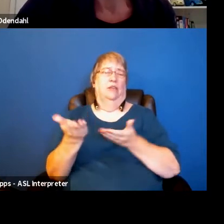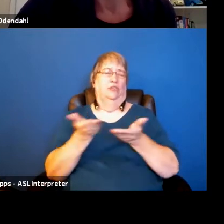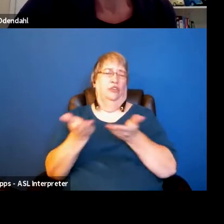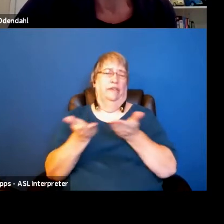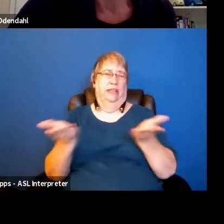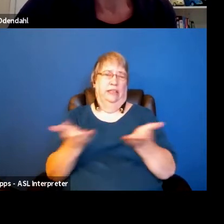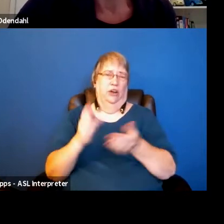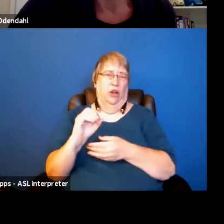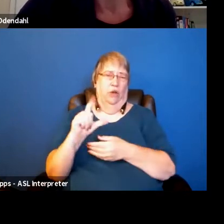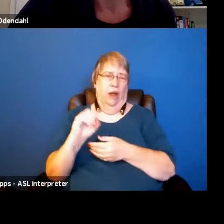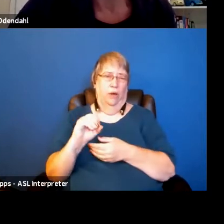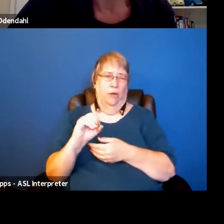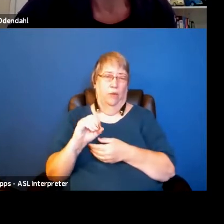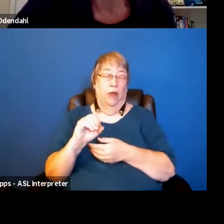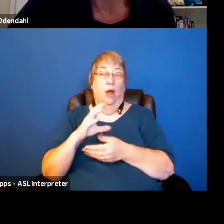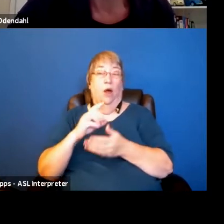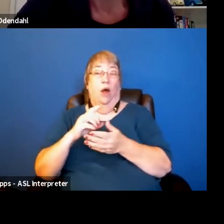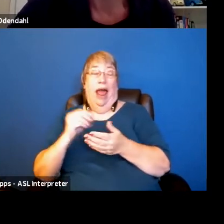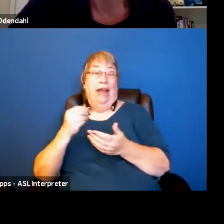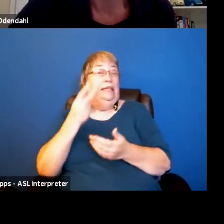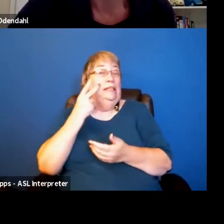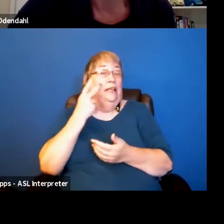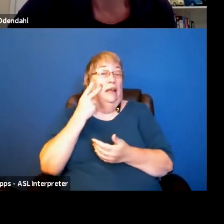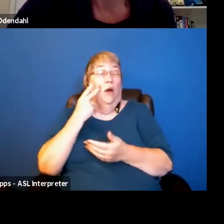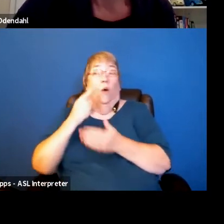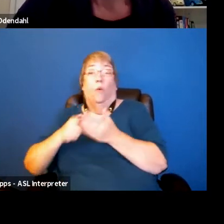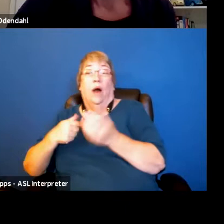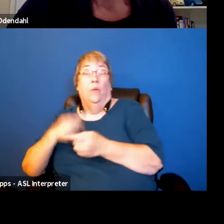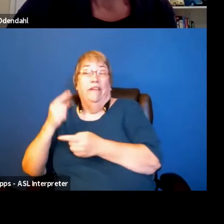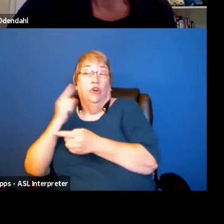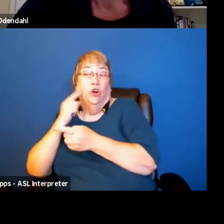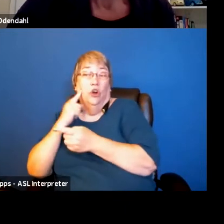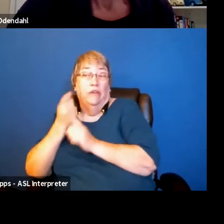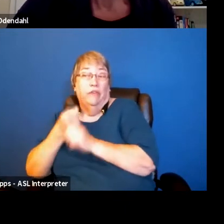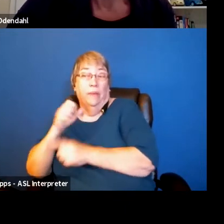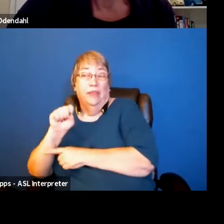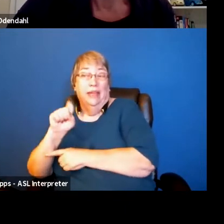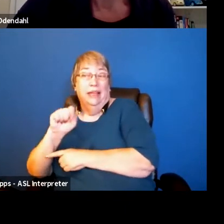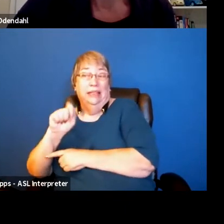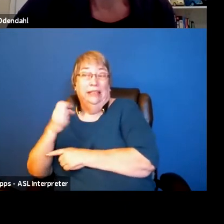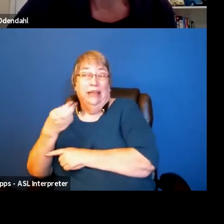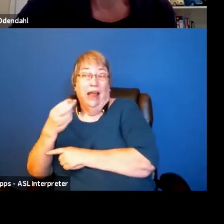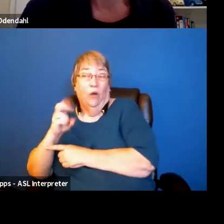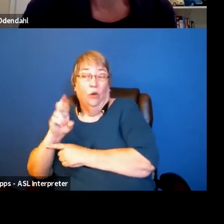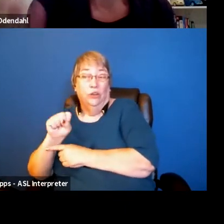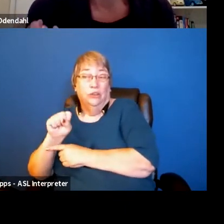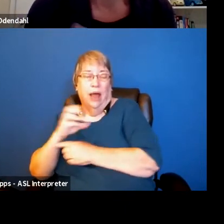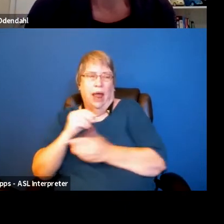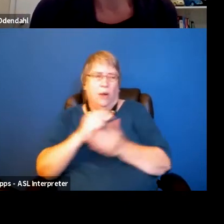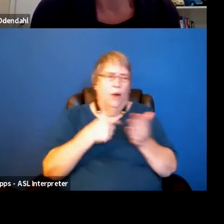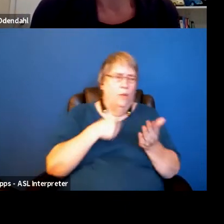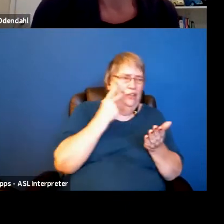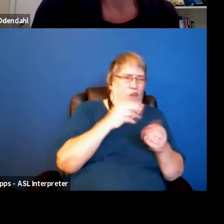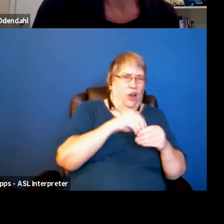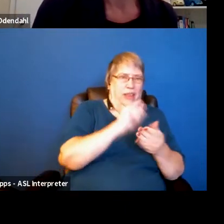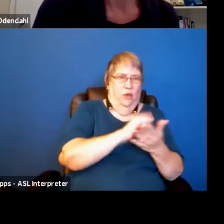was alignment between what we heard from stakeholders and alignment with these data. And so we combined